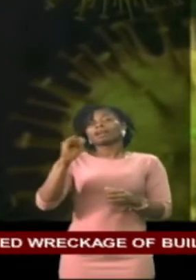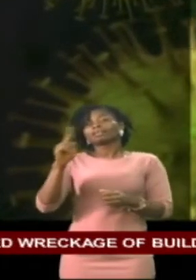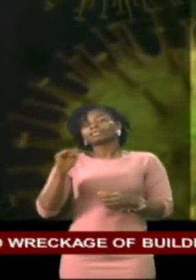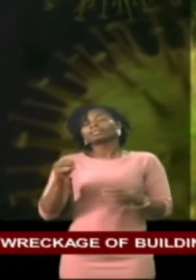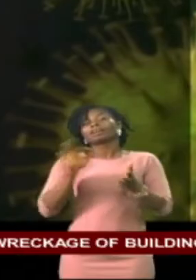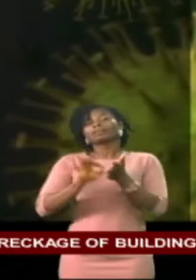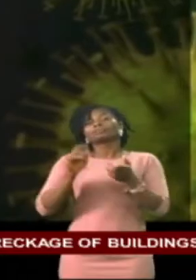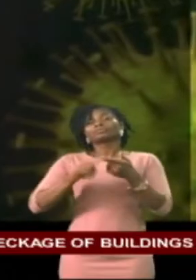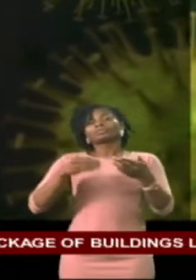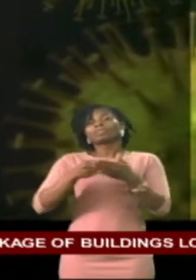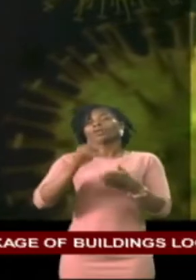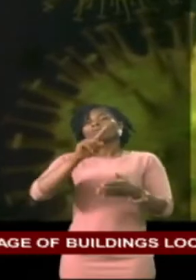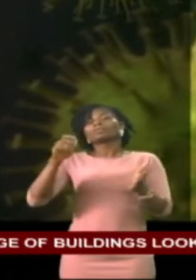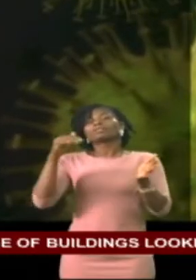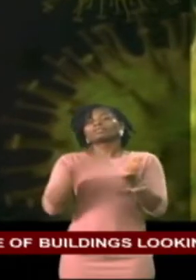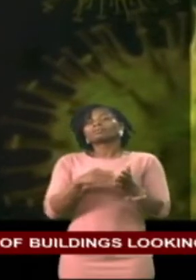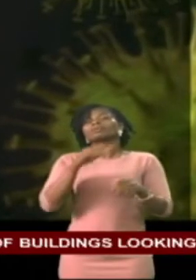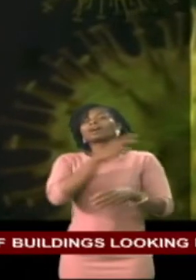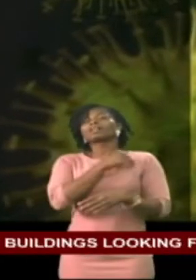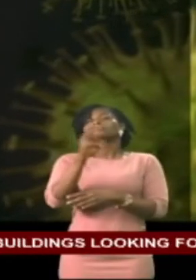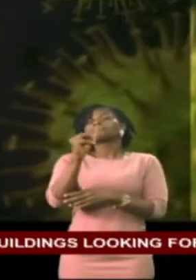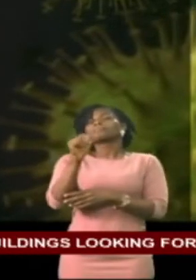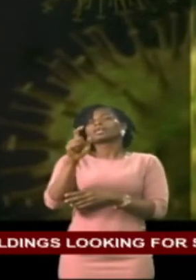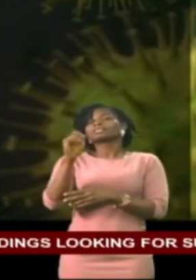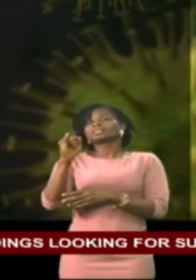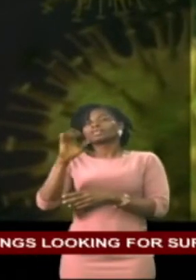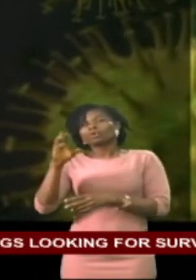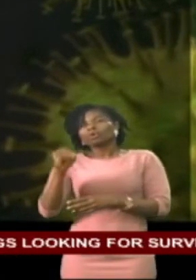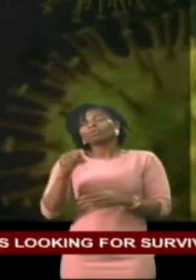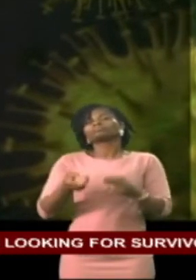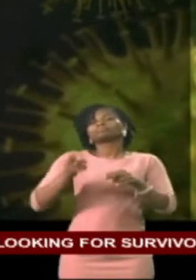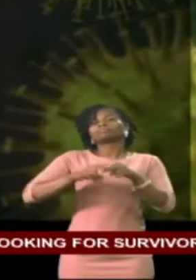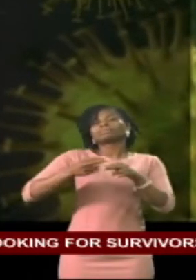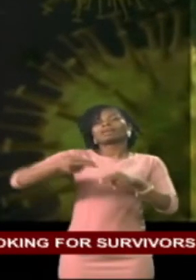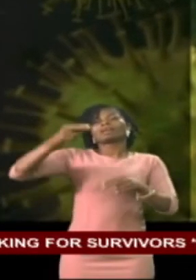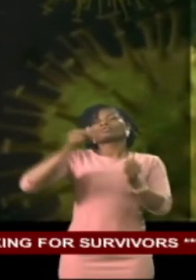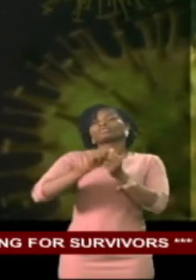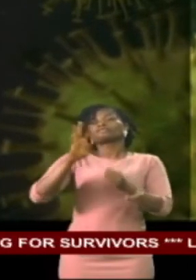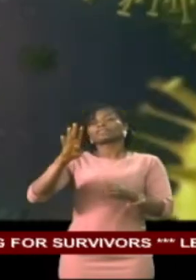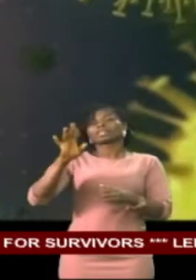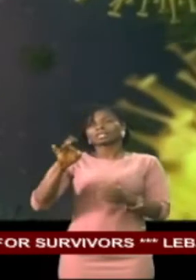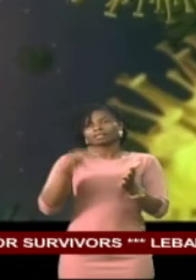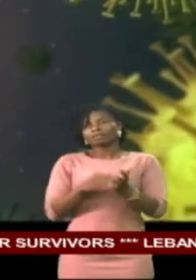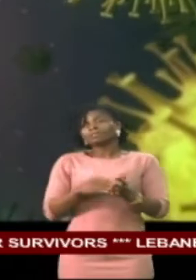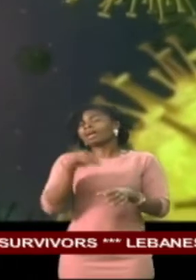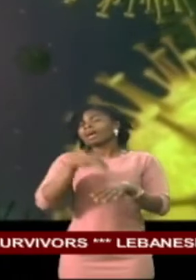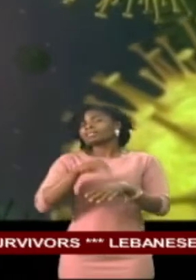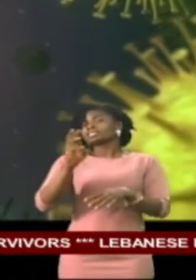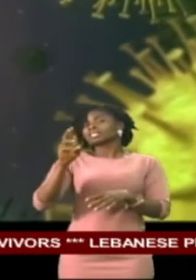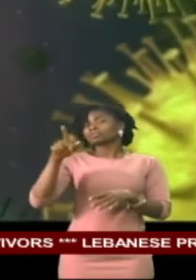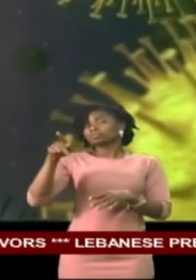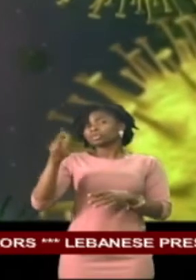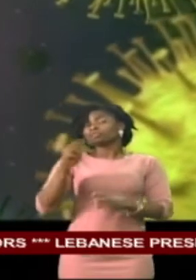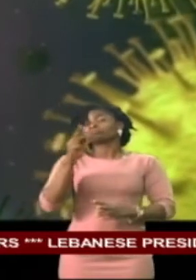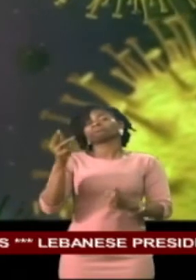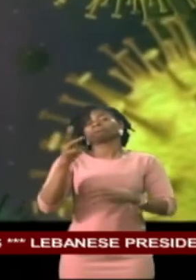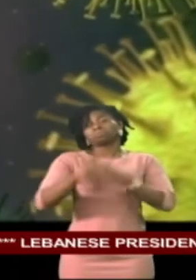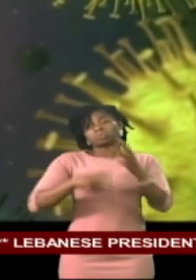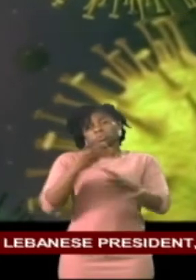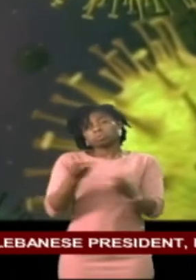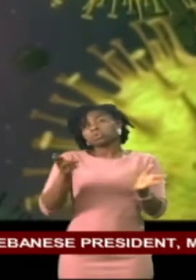nearly 100,000 and Mexico third highest with 48,000. As at 6 p.m., statistics by Worldometer